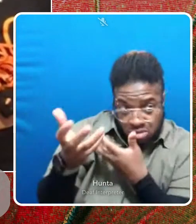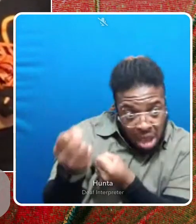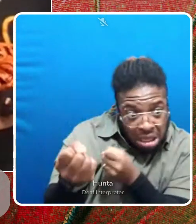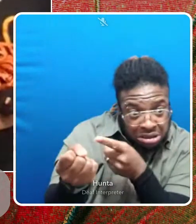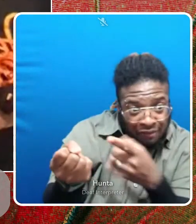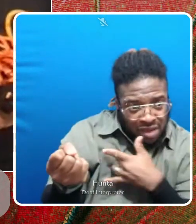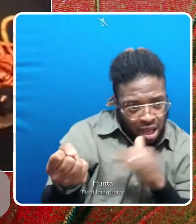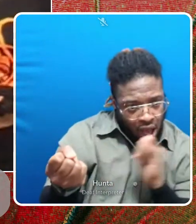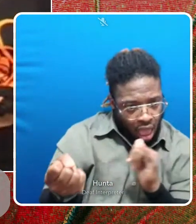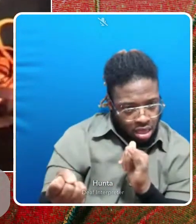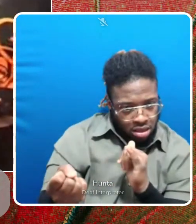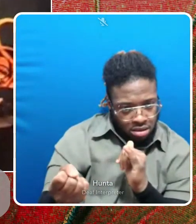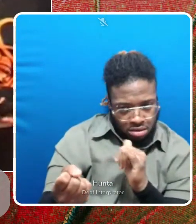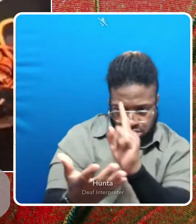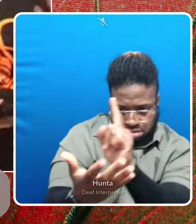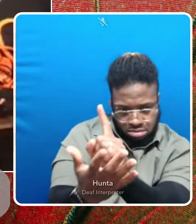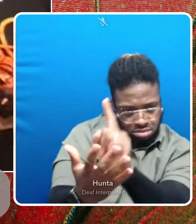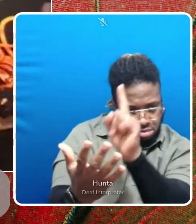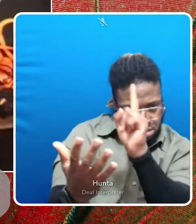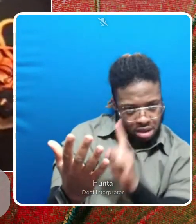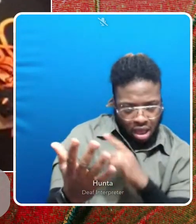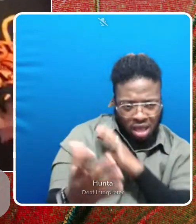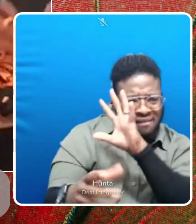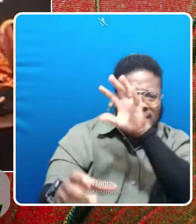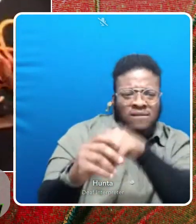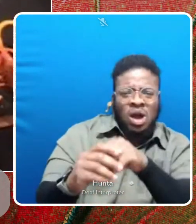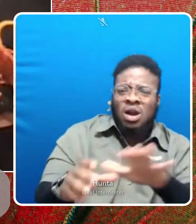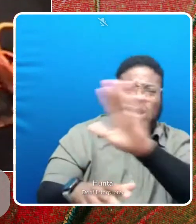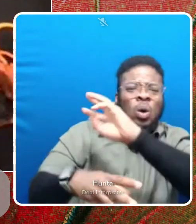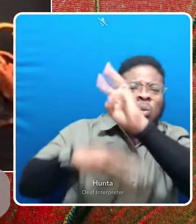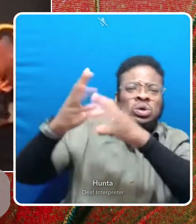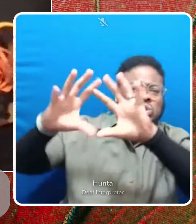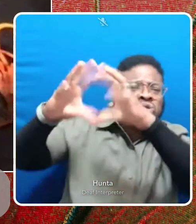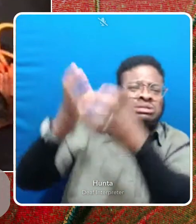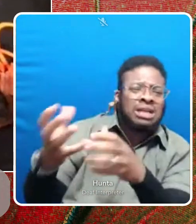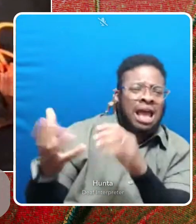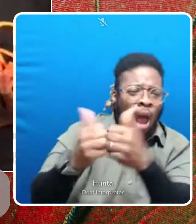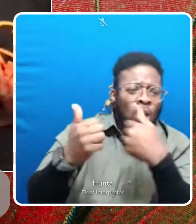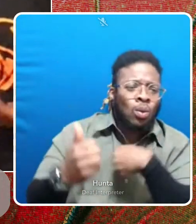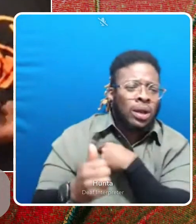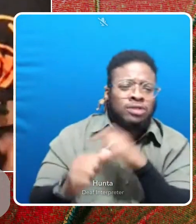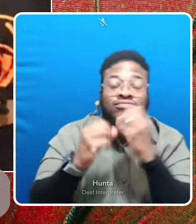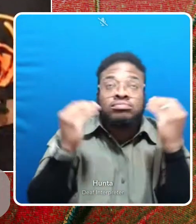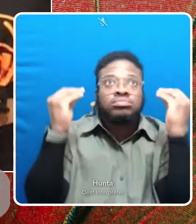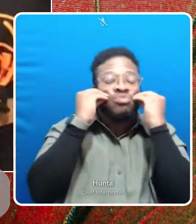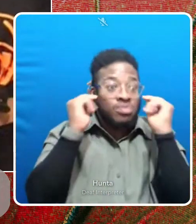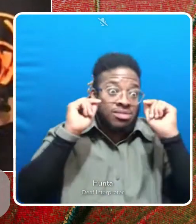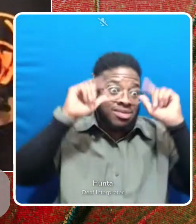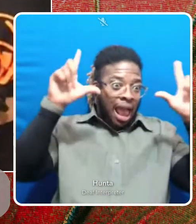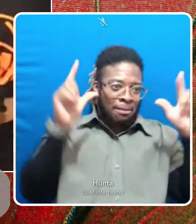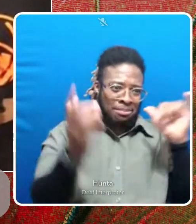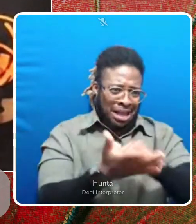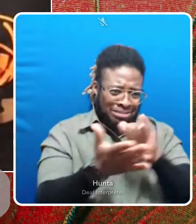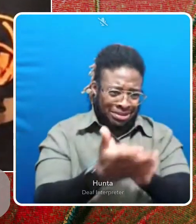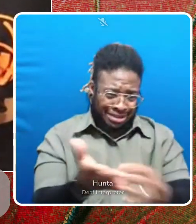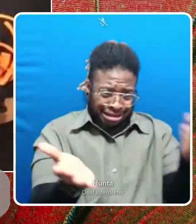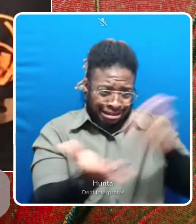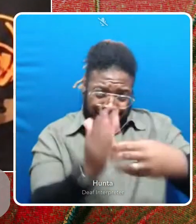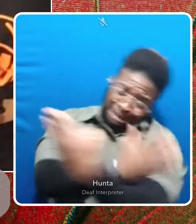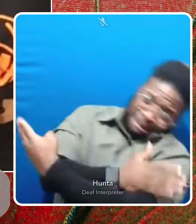of their world. How could a world wake up with a kiss and I can't even get out of bed in the morning? My fairy tale dream looks a